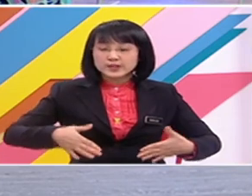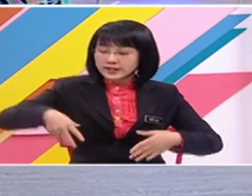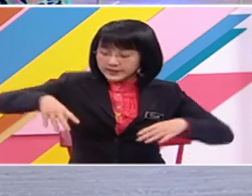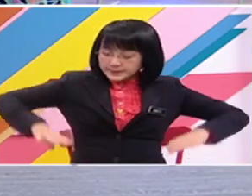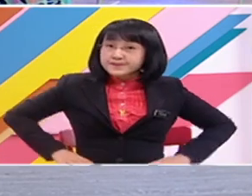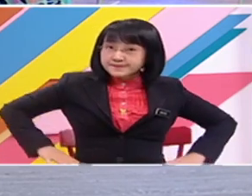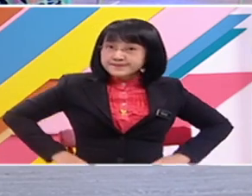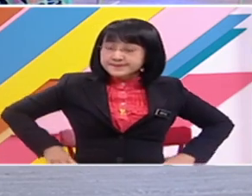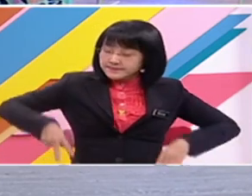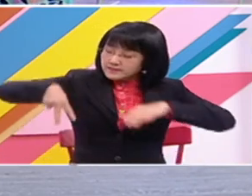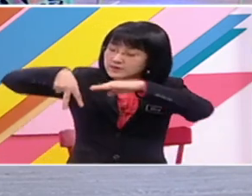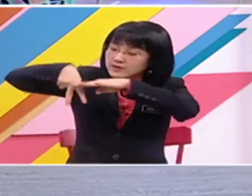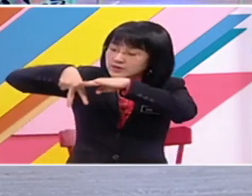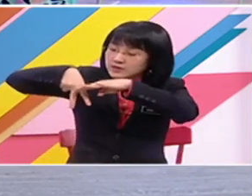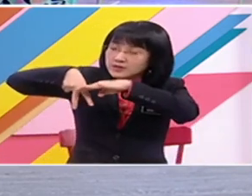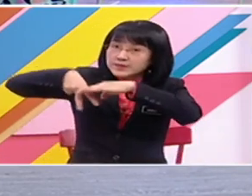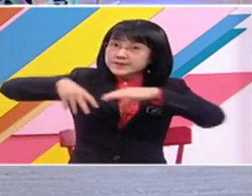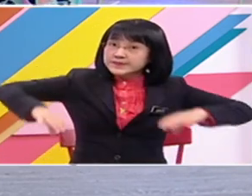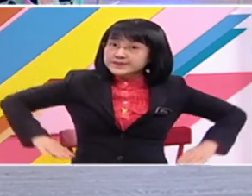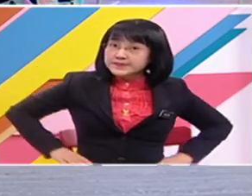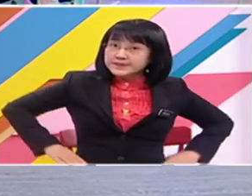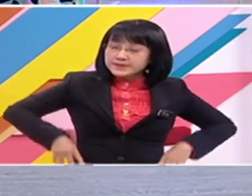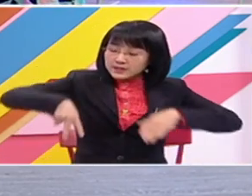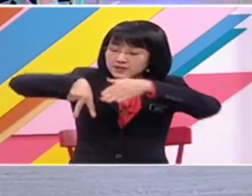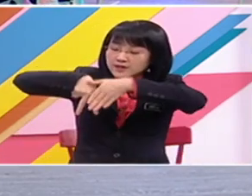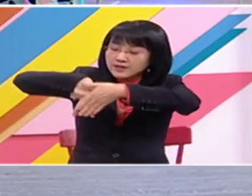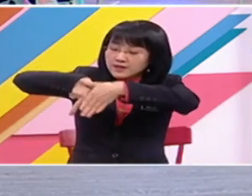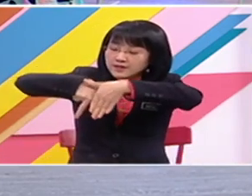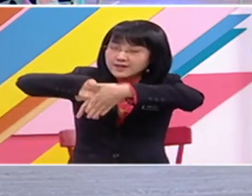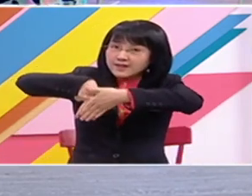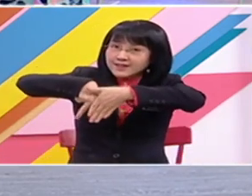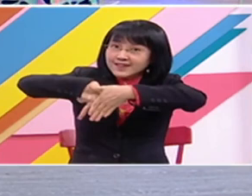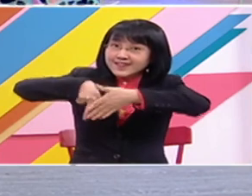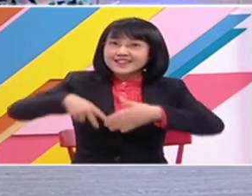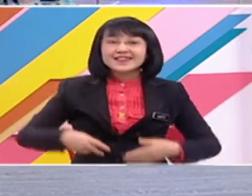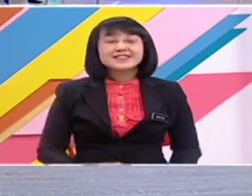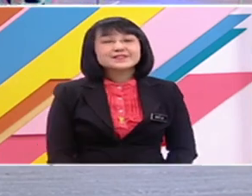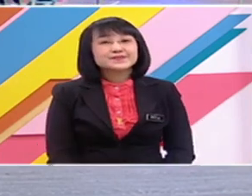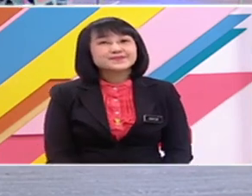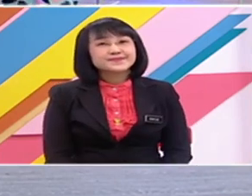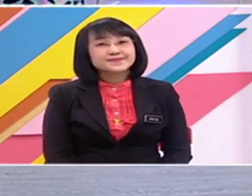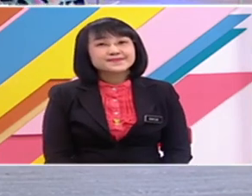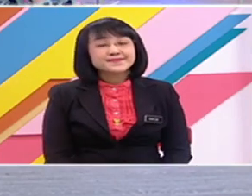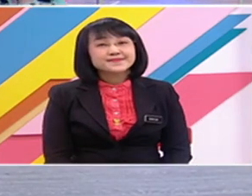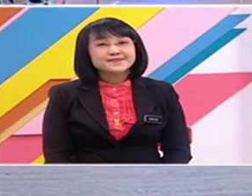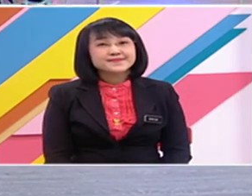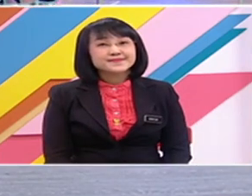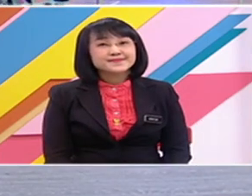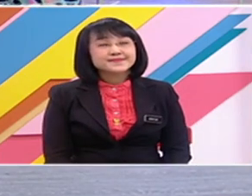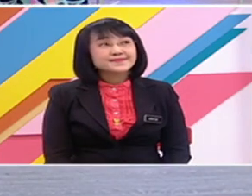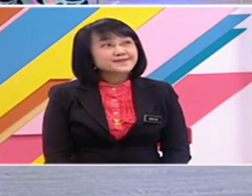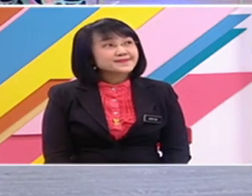waist. Fasten on your waist and hanging on your legs. So when a lot of